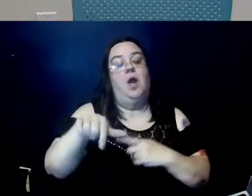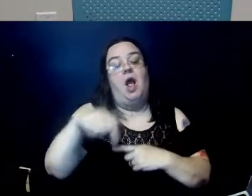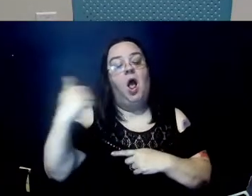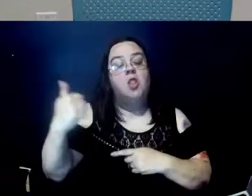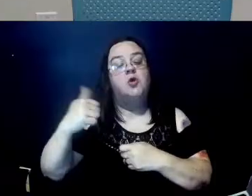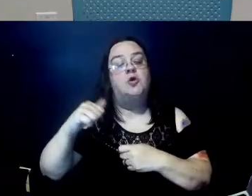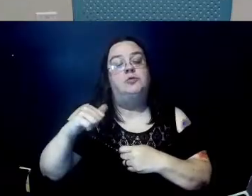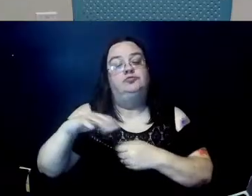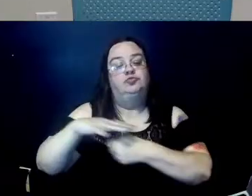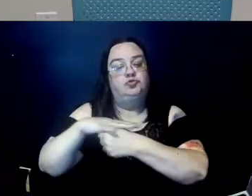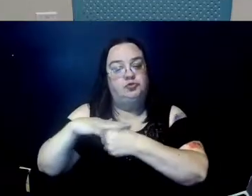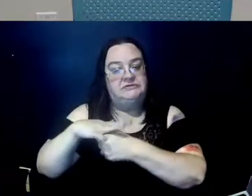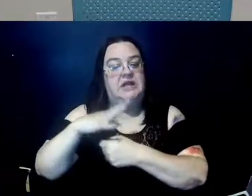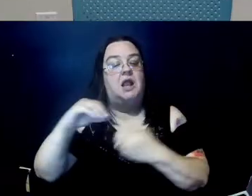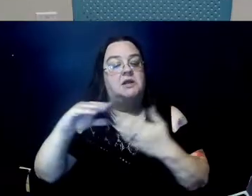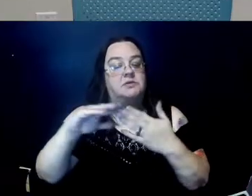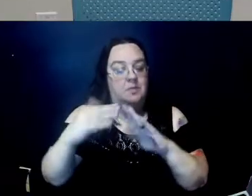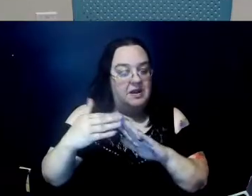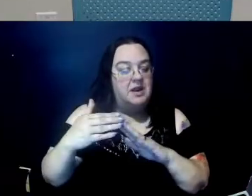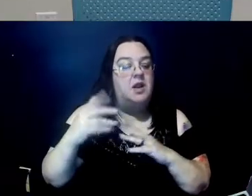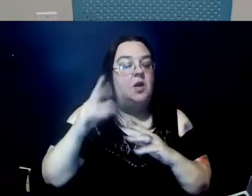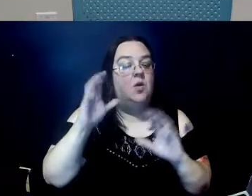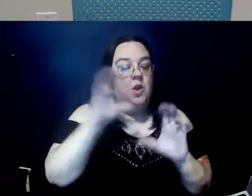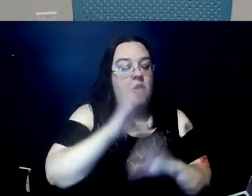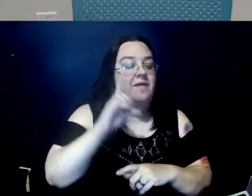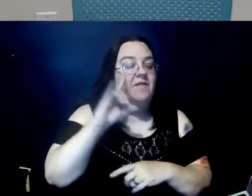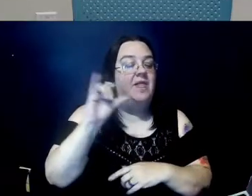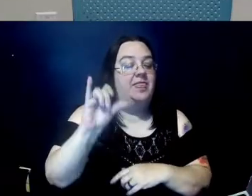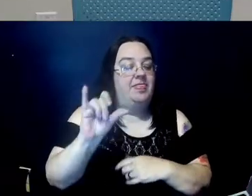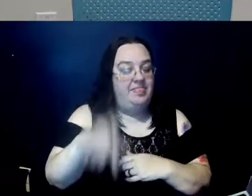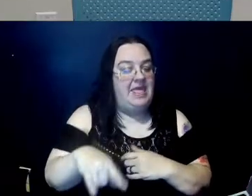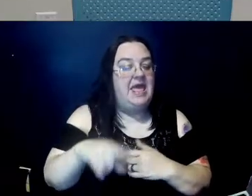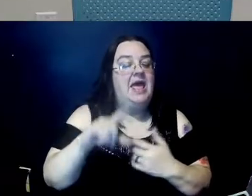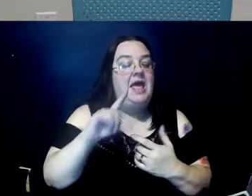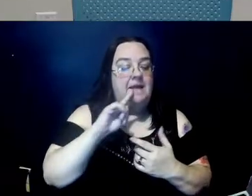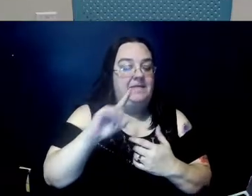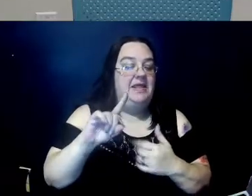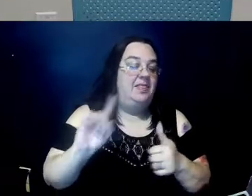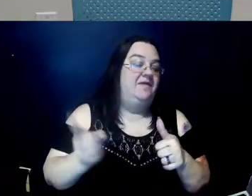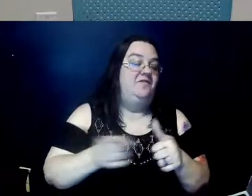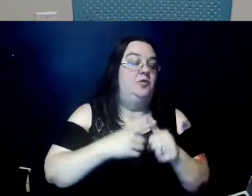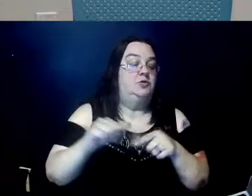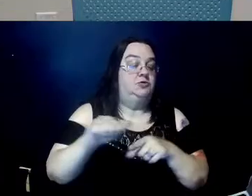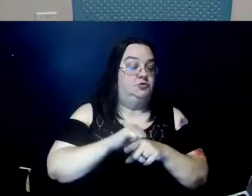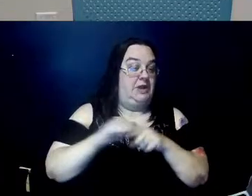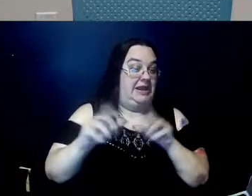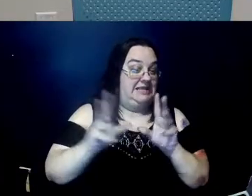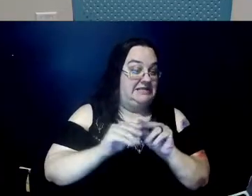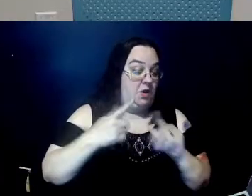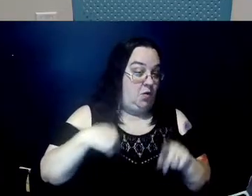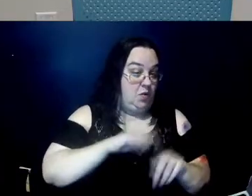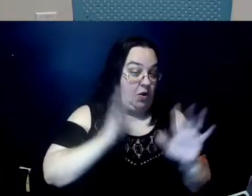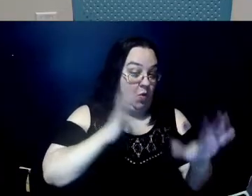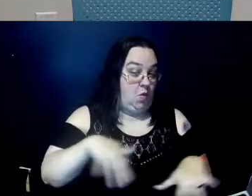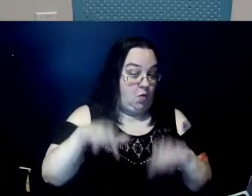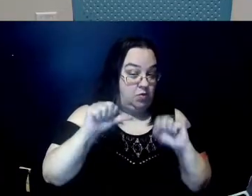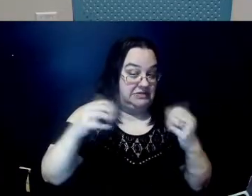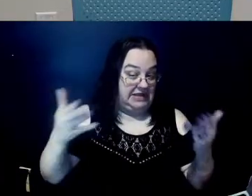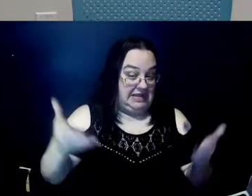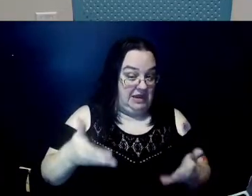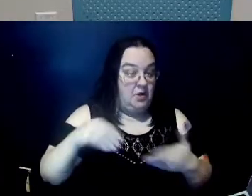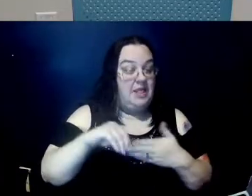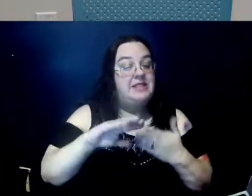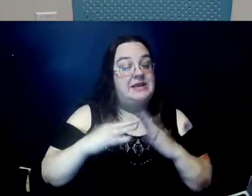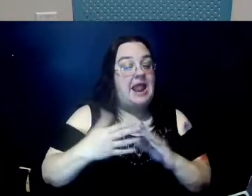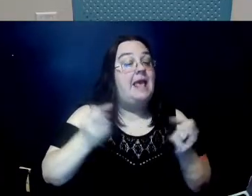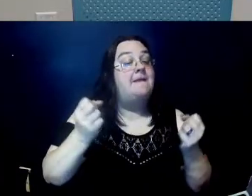municipalities. We're looking for that being the first training session that we host here in the town, and many more to